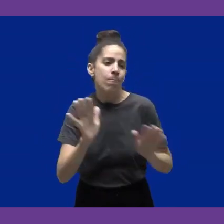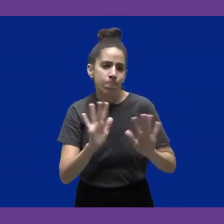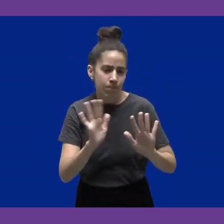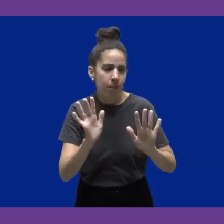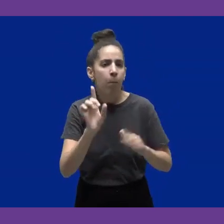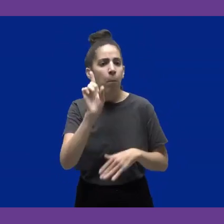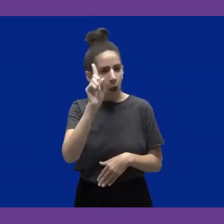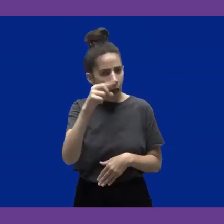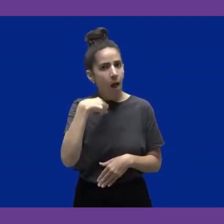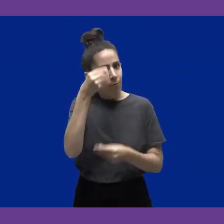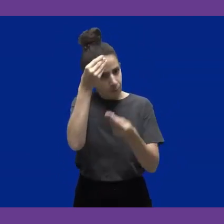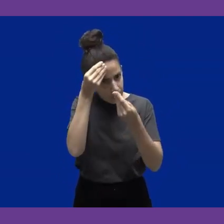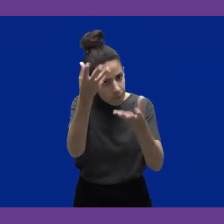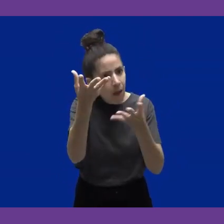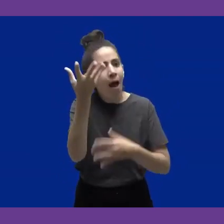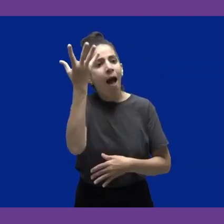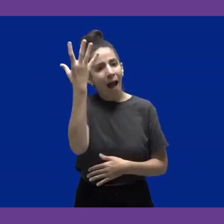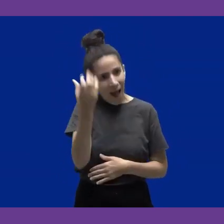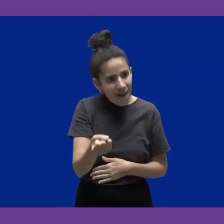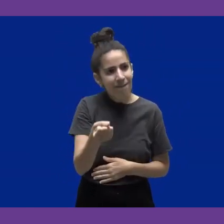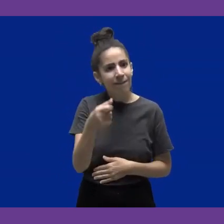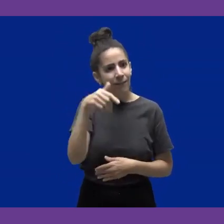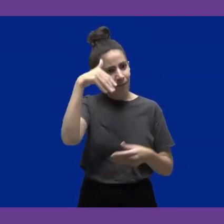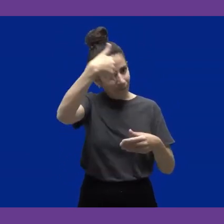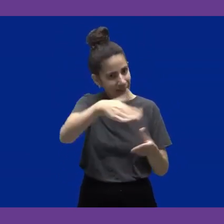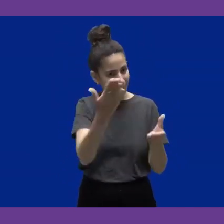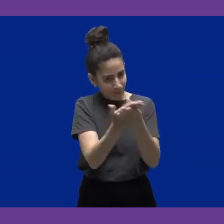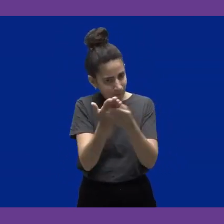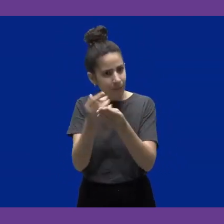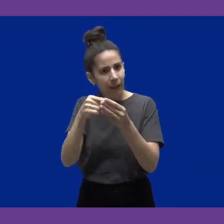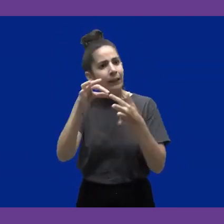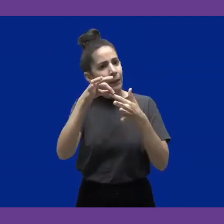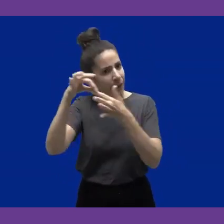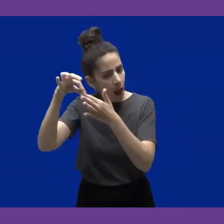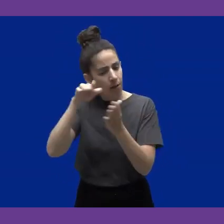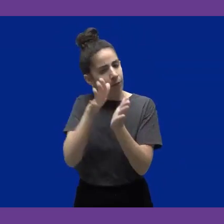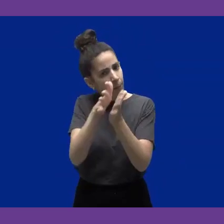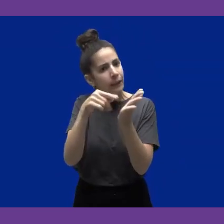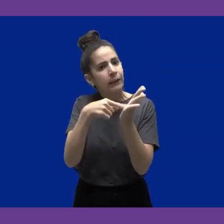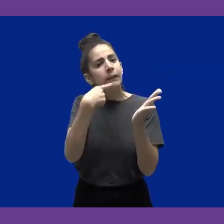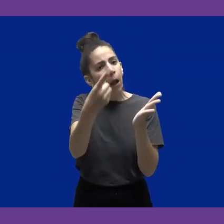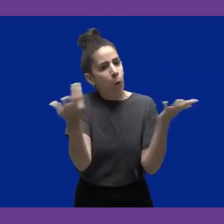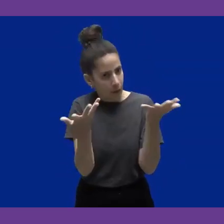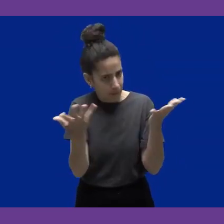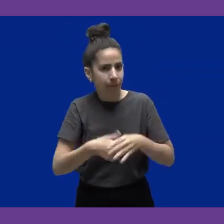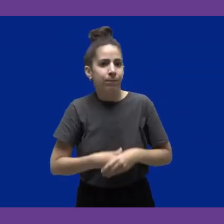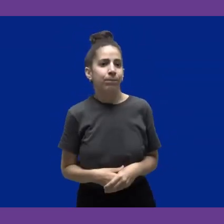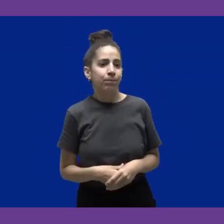that. Thank you very much. We then have a question about the scope of application. Does it apply